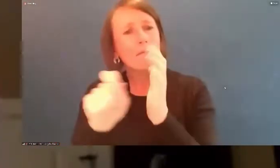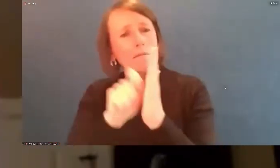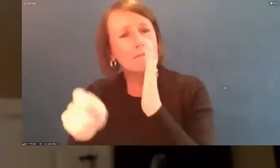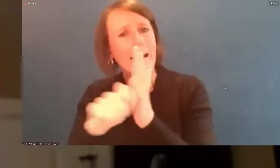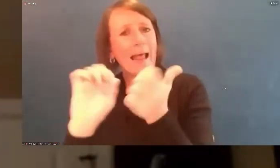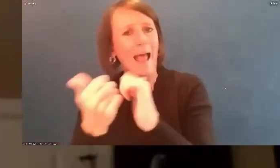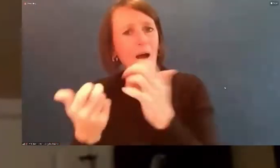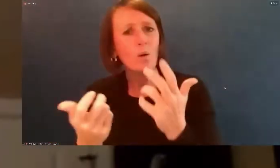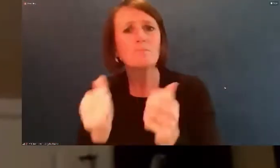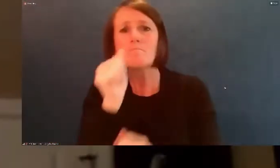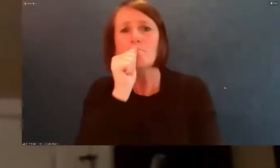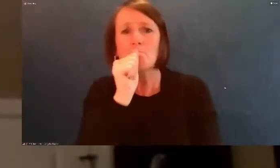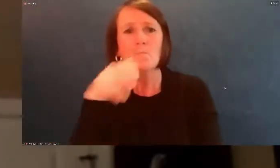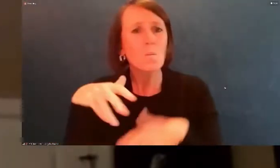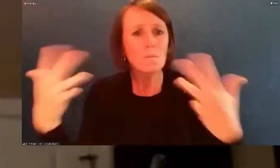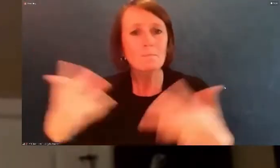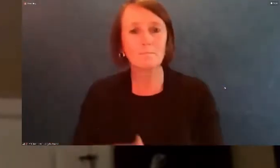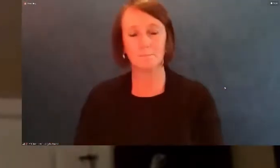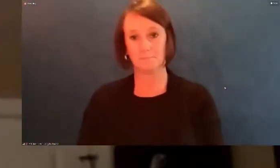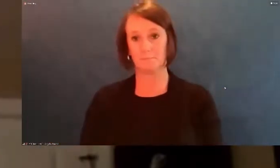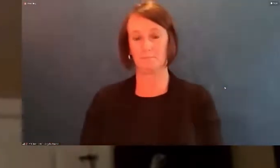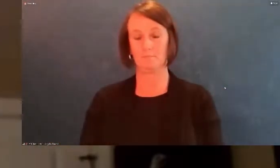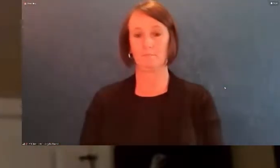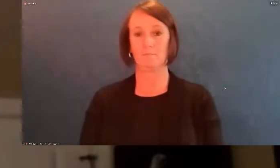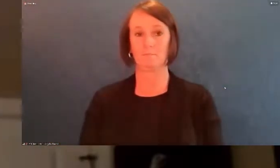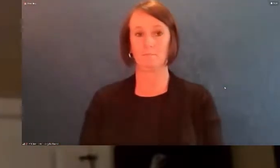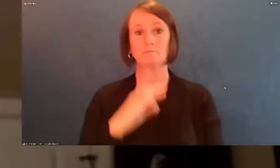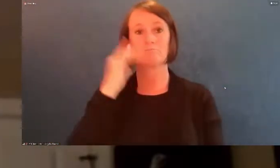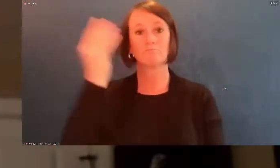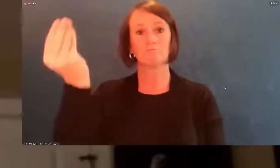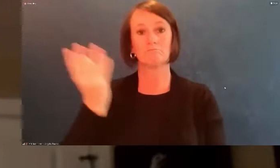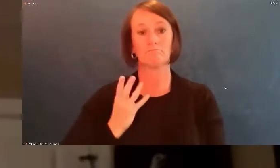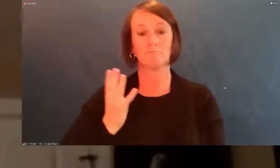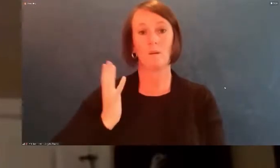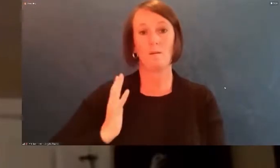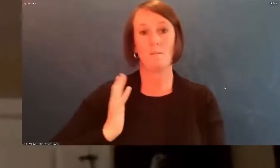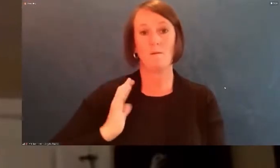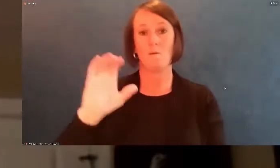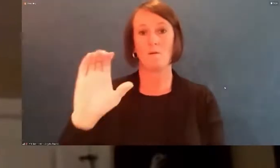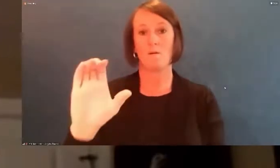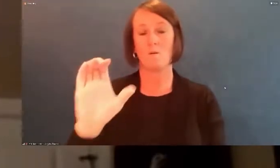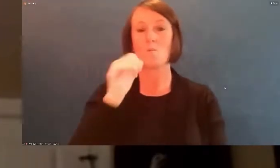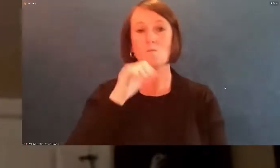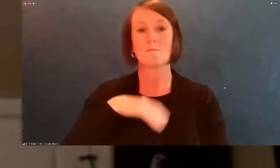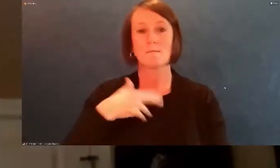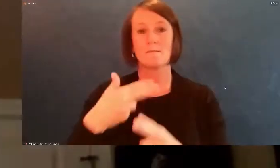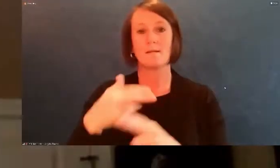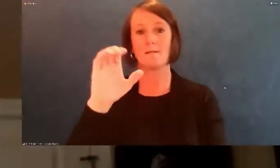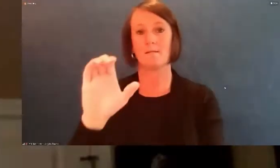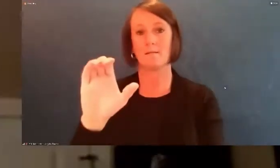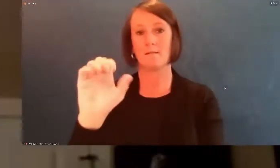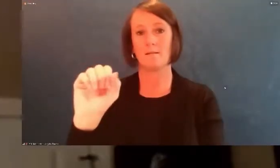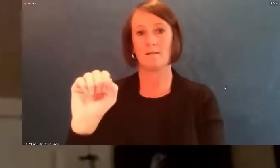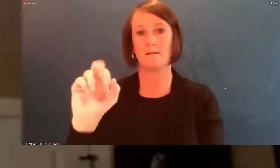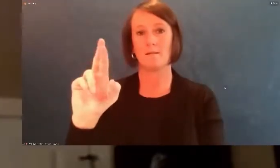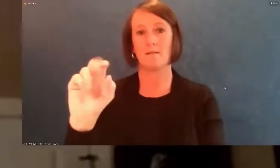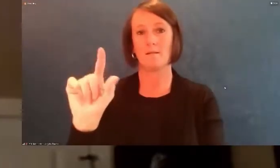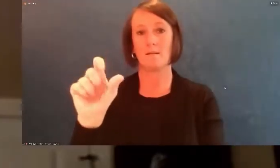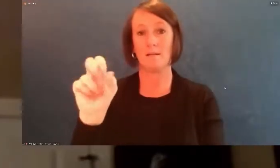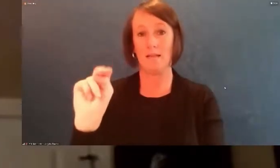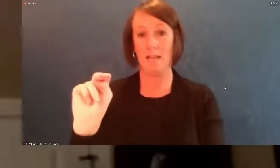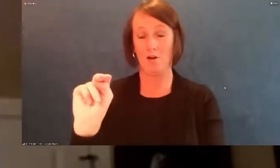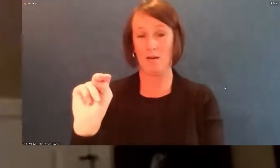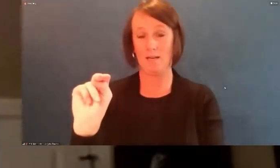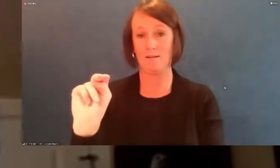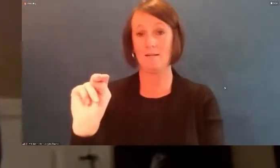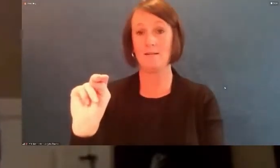the secret. Well, I was told a long time ago by Carolyn Swayze that a page a day is a book a year. If